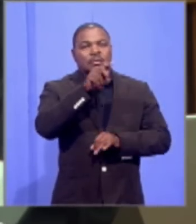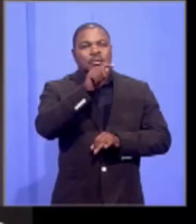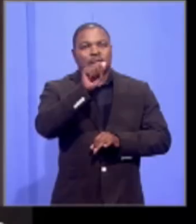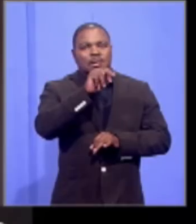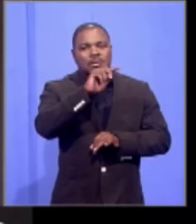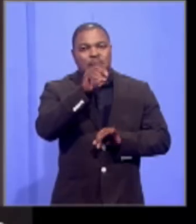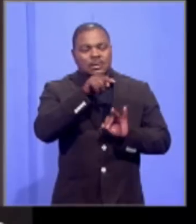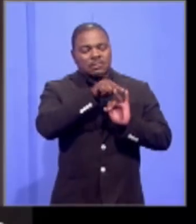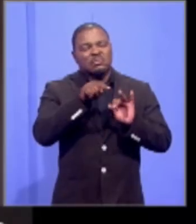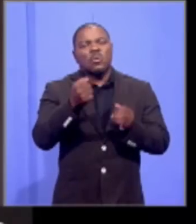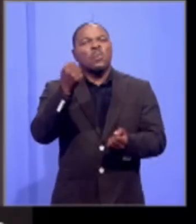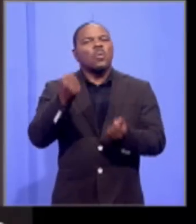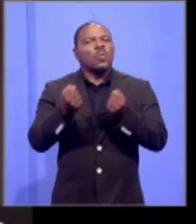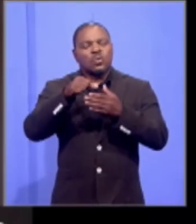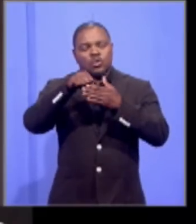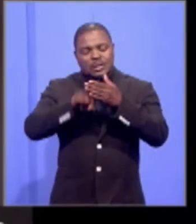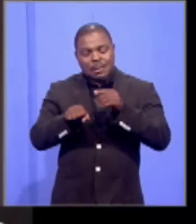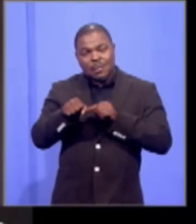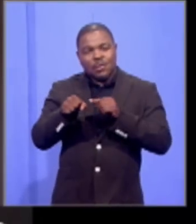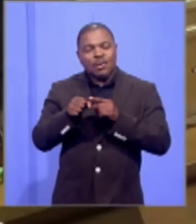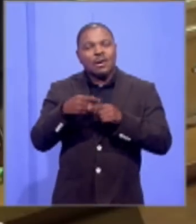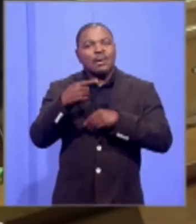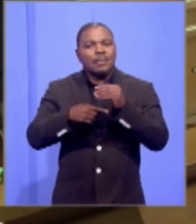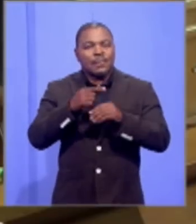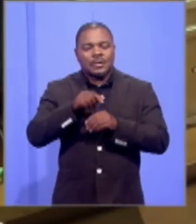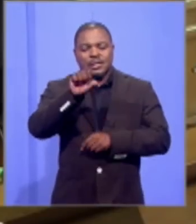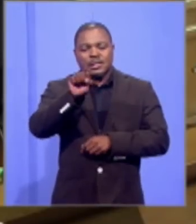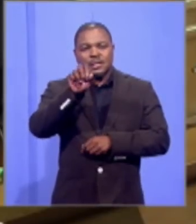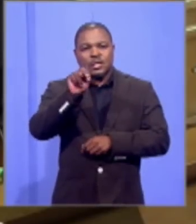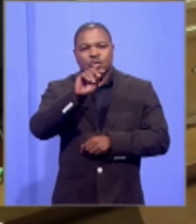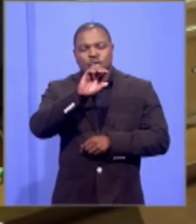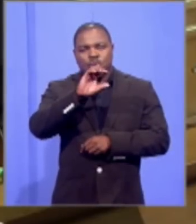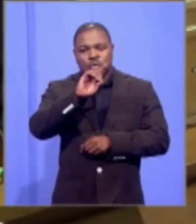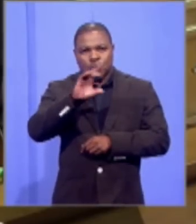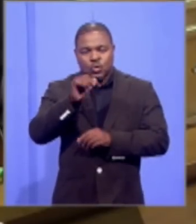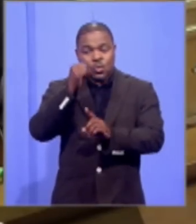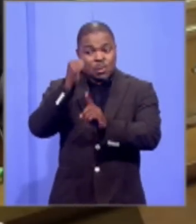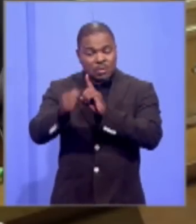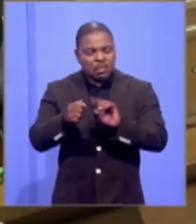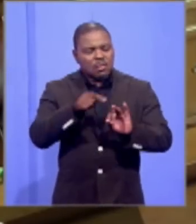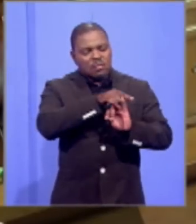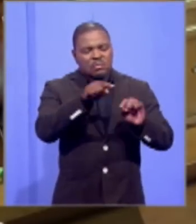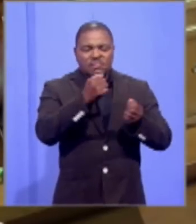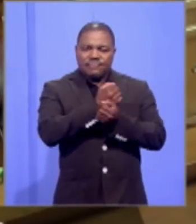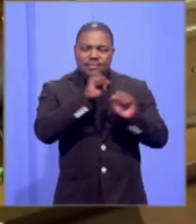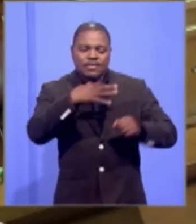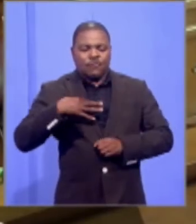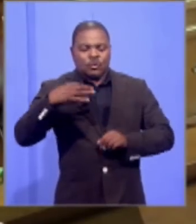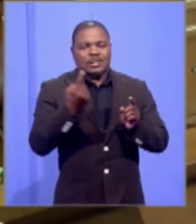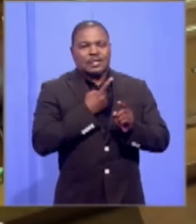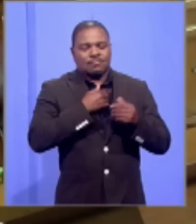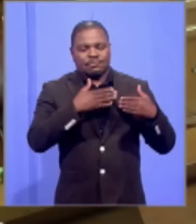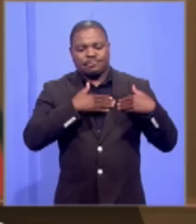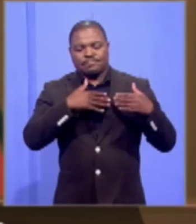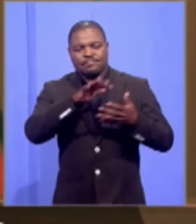Ntanzi tshekong ka gare ga tsheko ya polao ya Senzo Meiwe bo dirilwe ka bolukulugi le boithaopo.